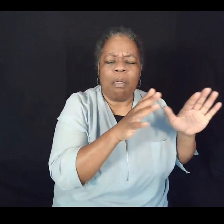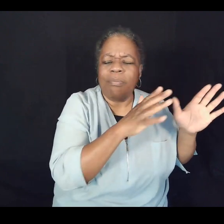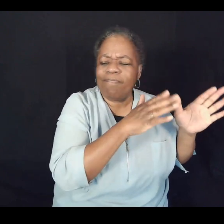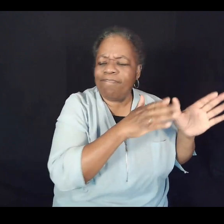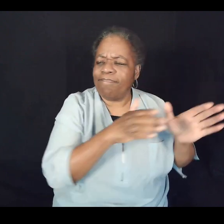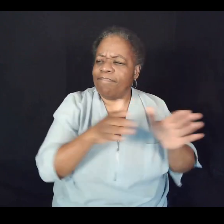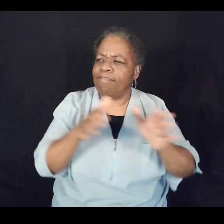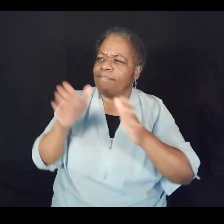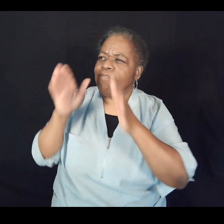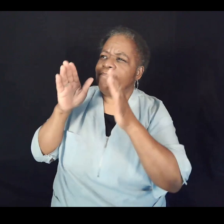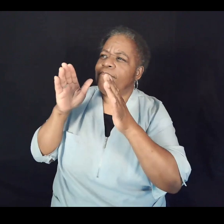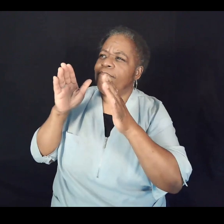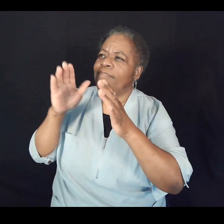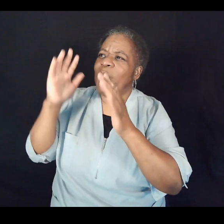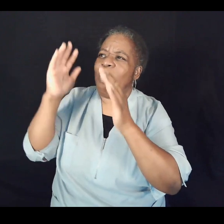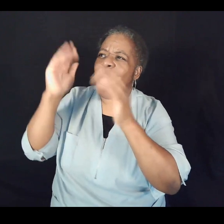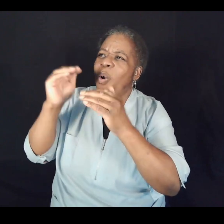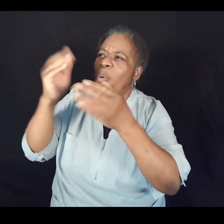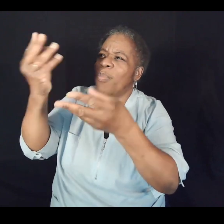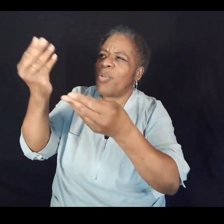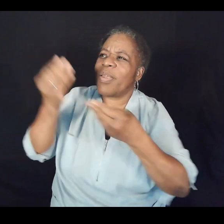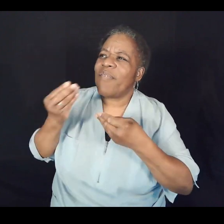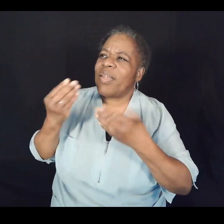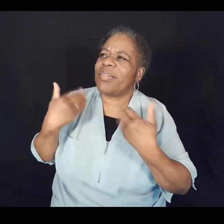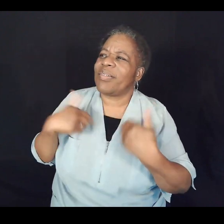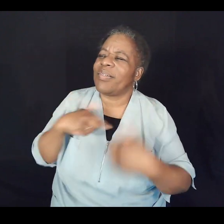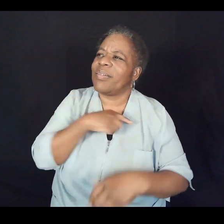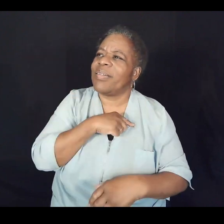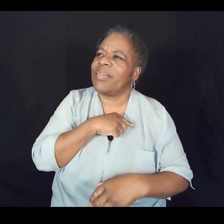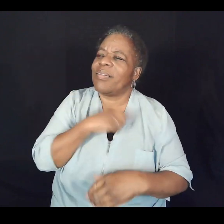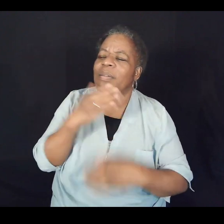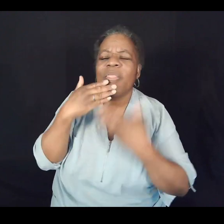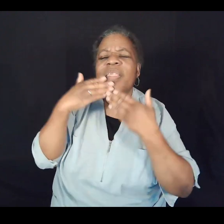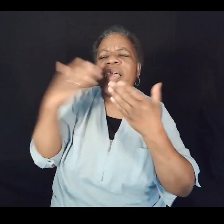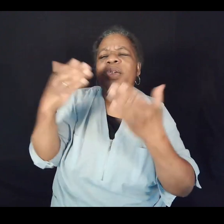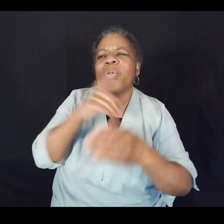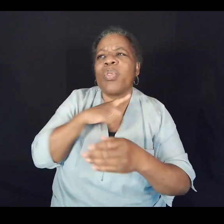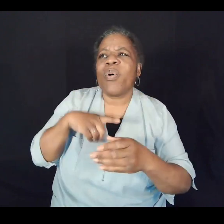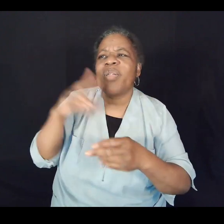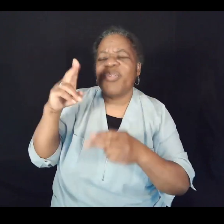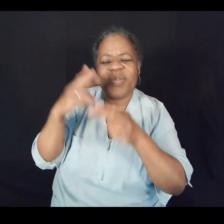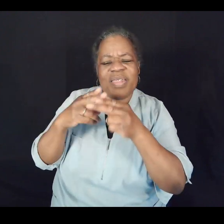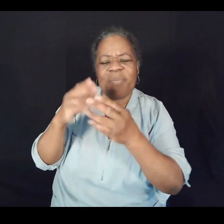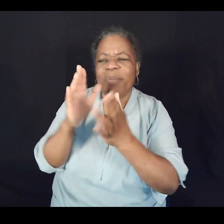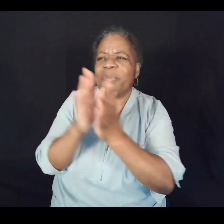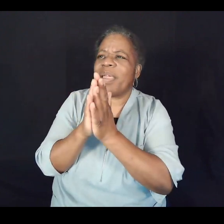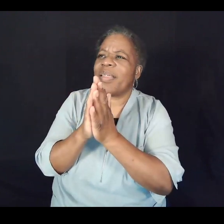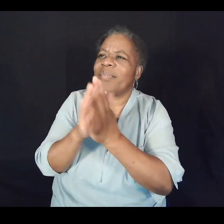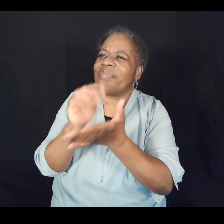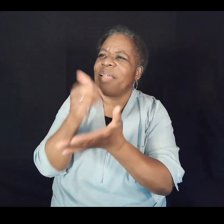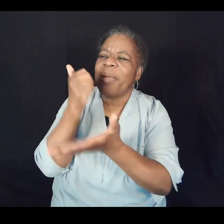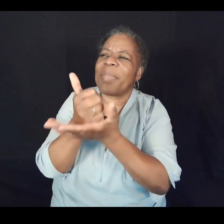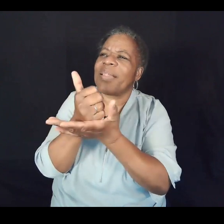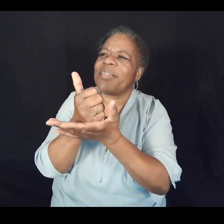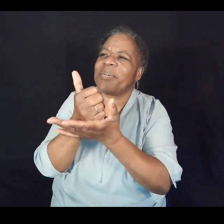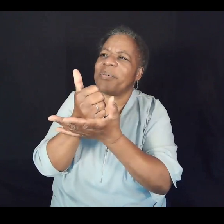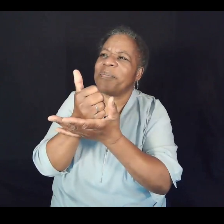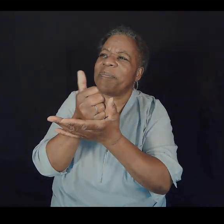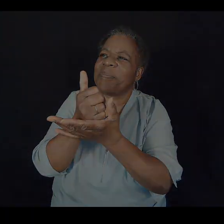that you invite us to. We thank you, Lord. It's in your name that we pray. Amen.